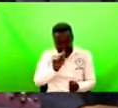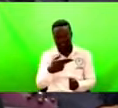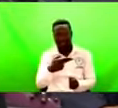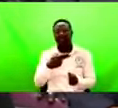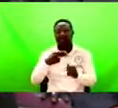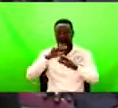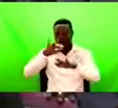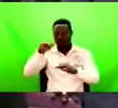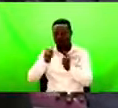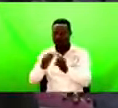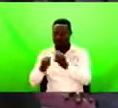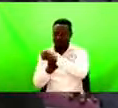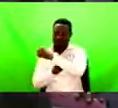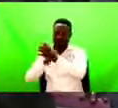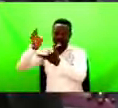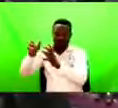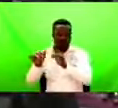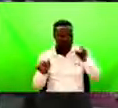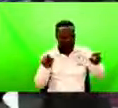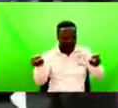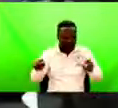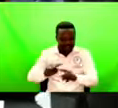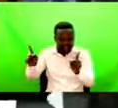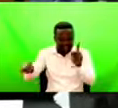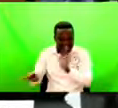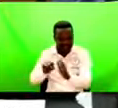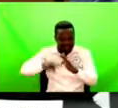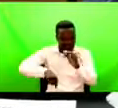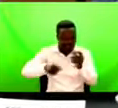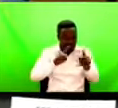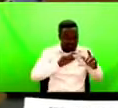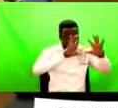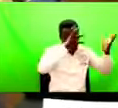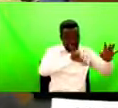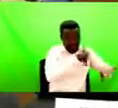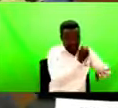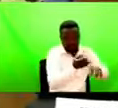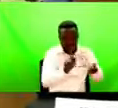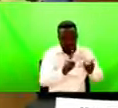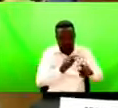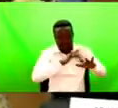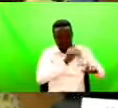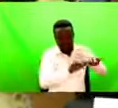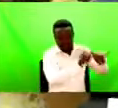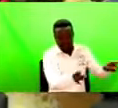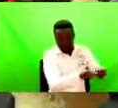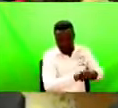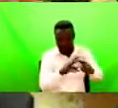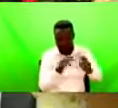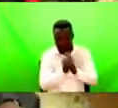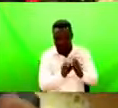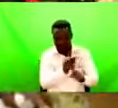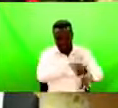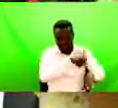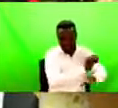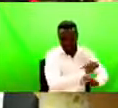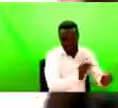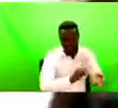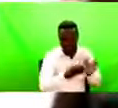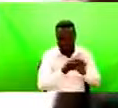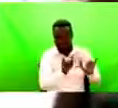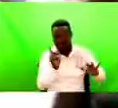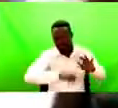differentiate, because wherever the cloud settles is where the glory dwells. So if there is no settling, there is no